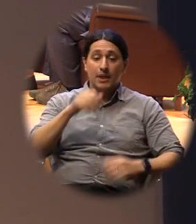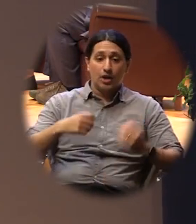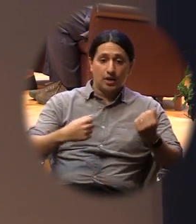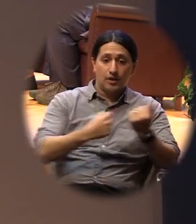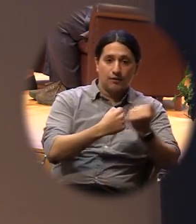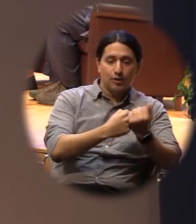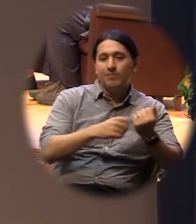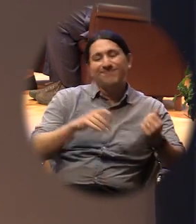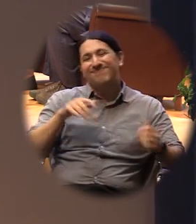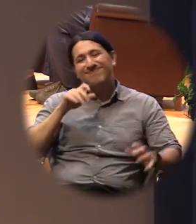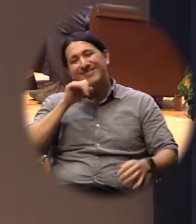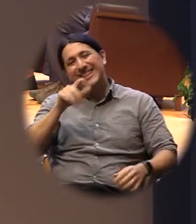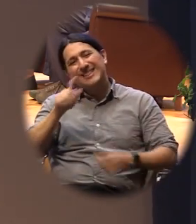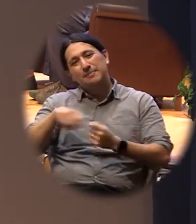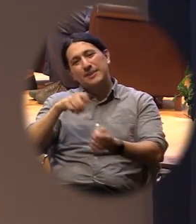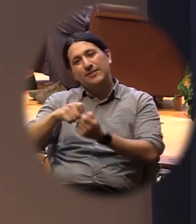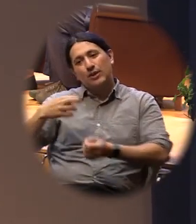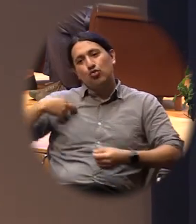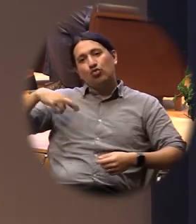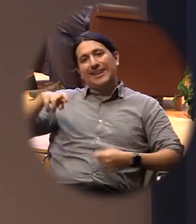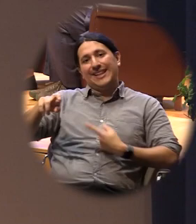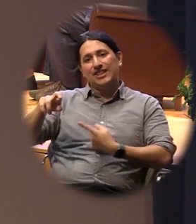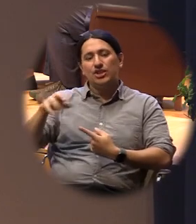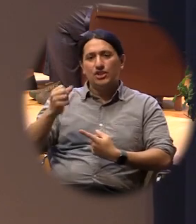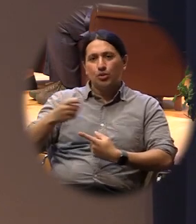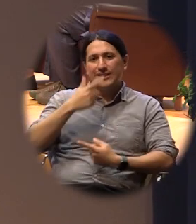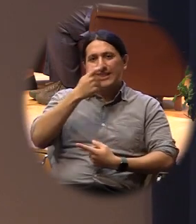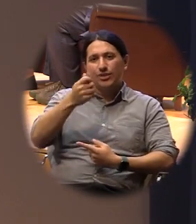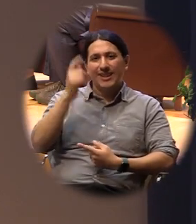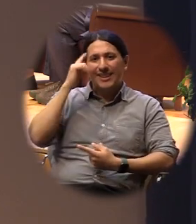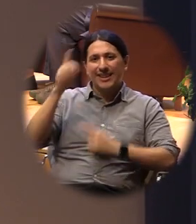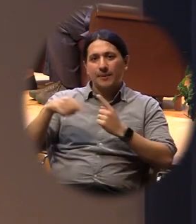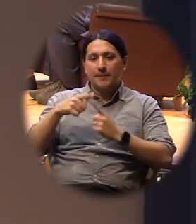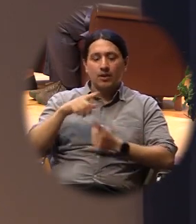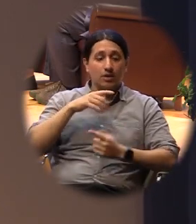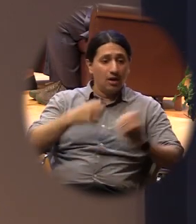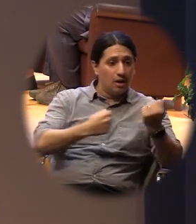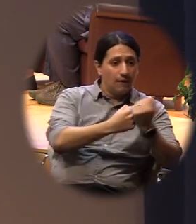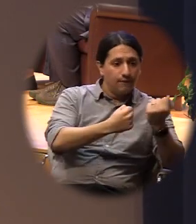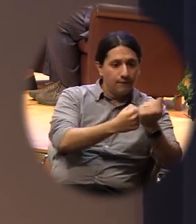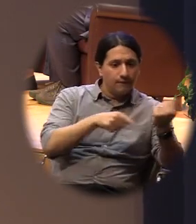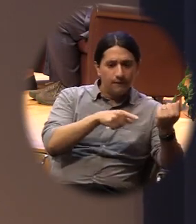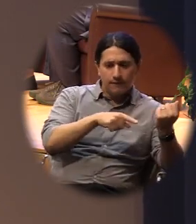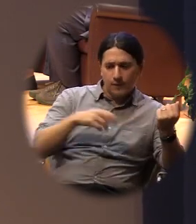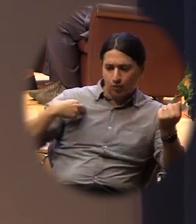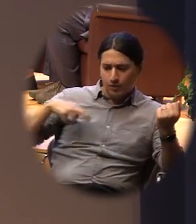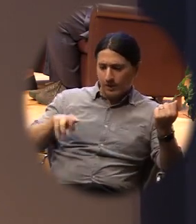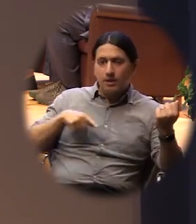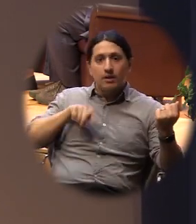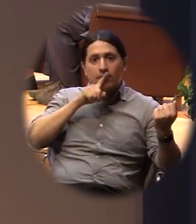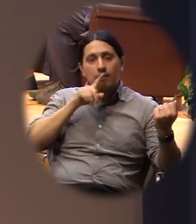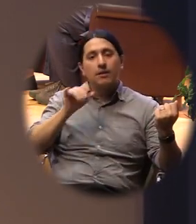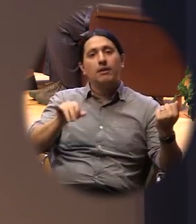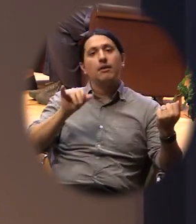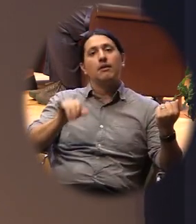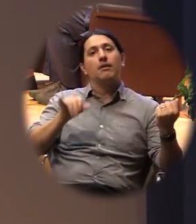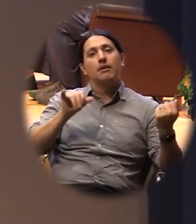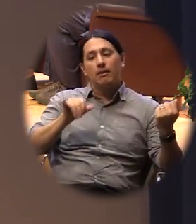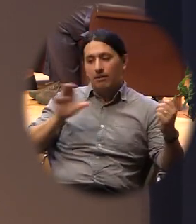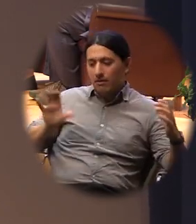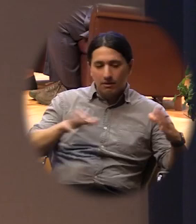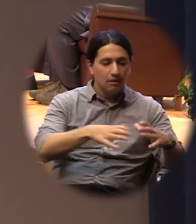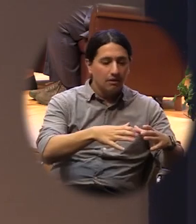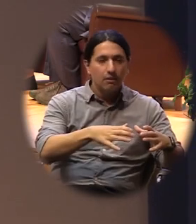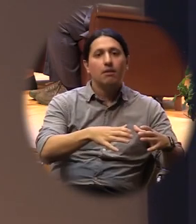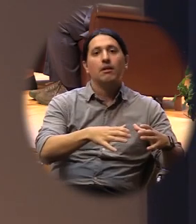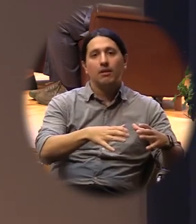thing to think about, like that facet of it, like moving beyond just sort of teaching the rich complexity of biology as we